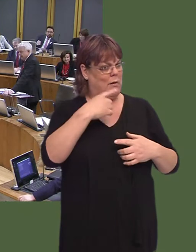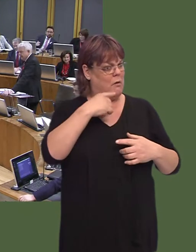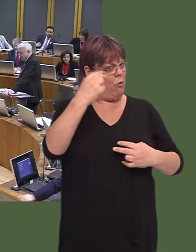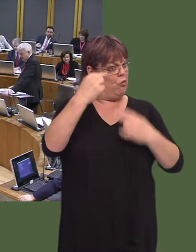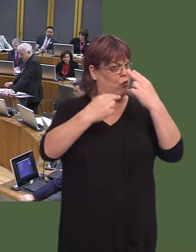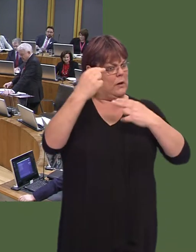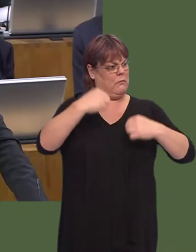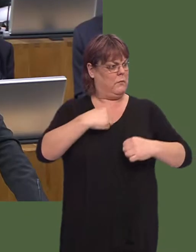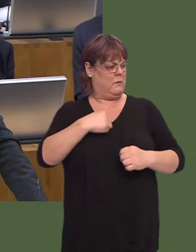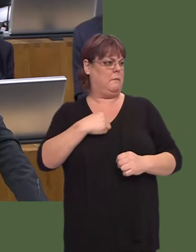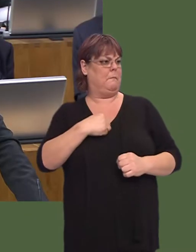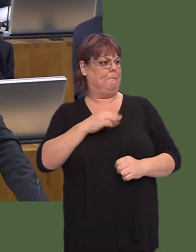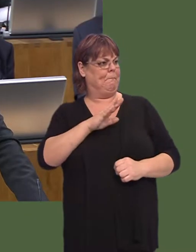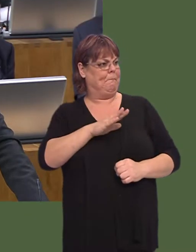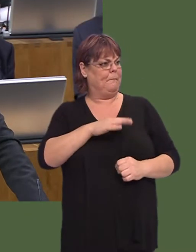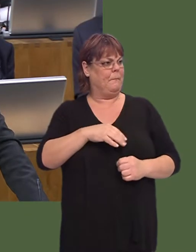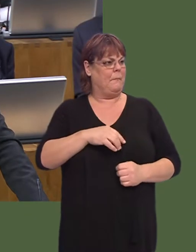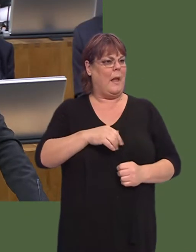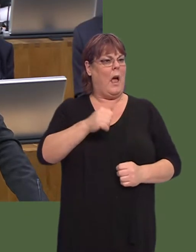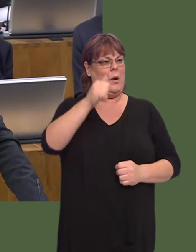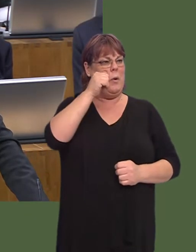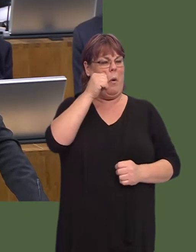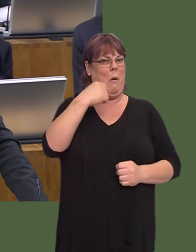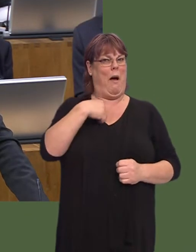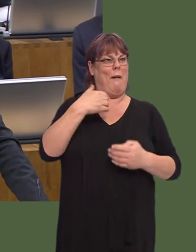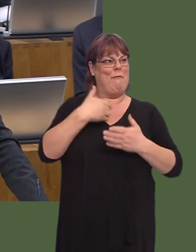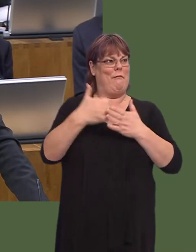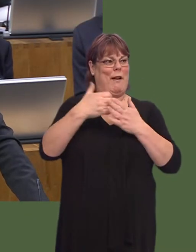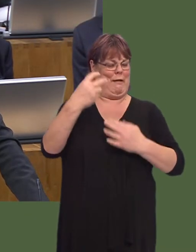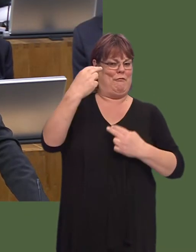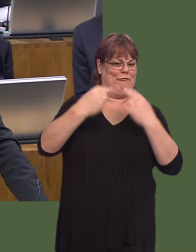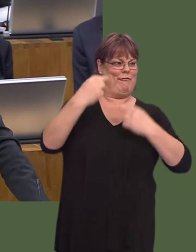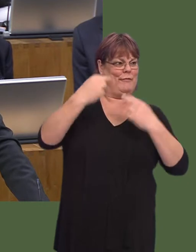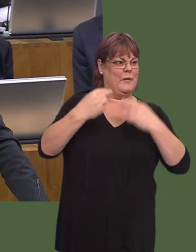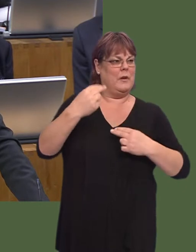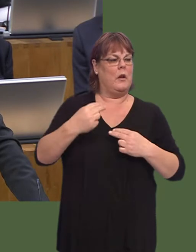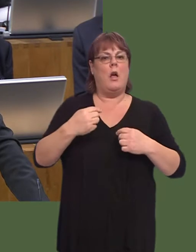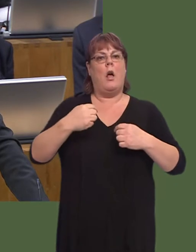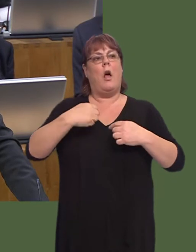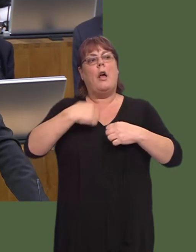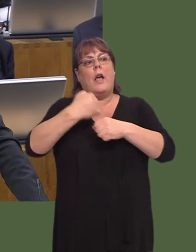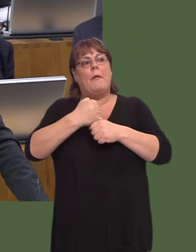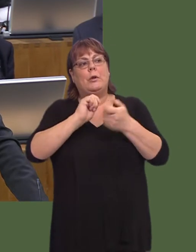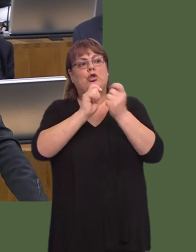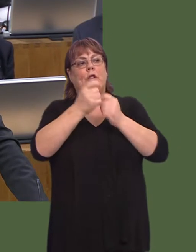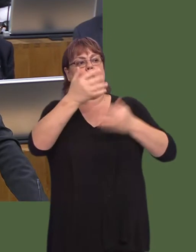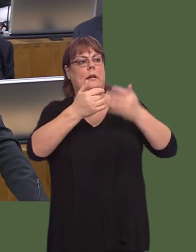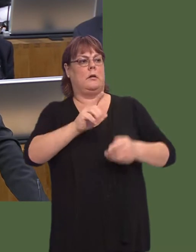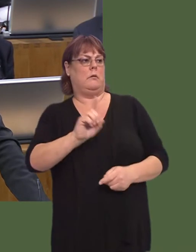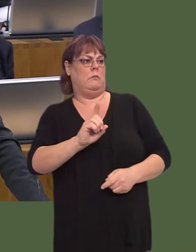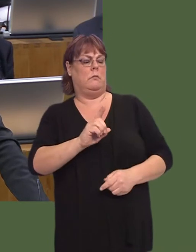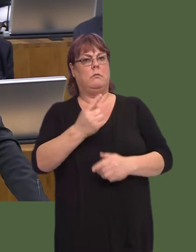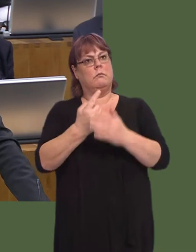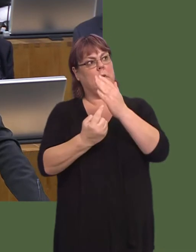scrutinised, because I can guarantee members that certainly I am. Can I make a point? Statistics are not changed by government. They're